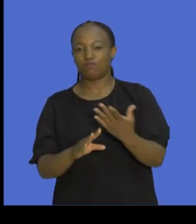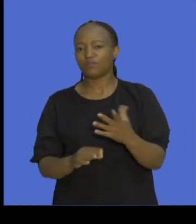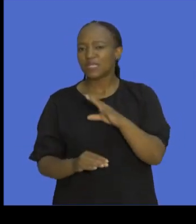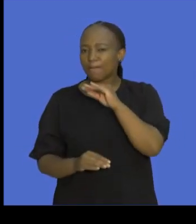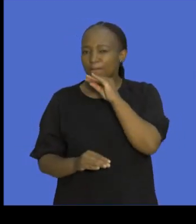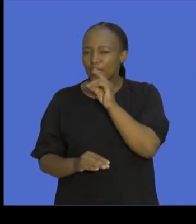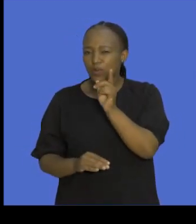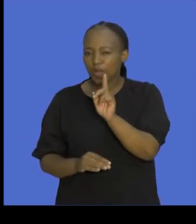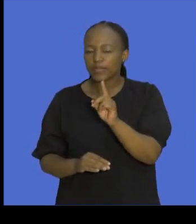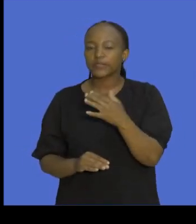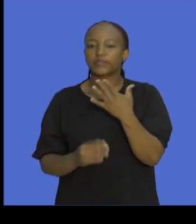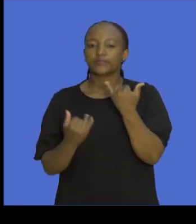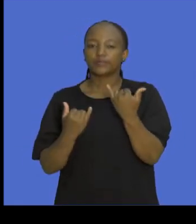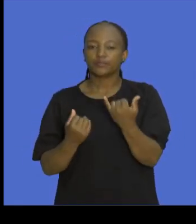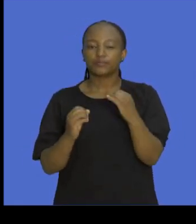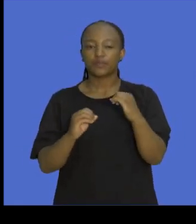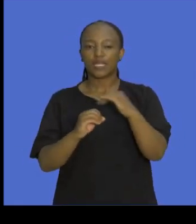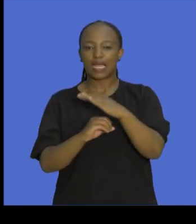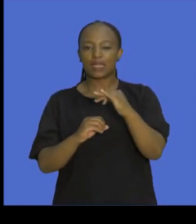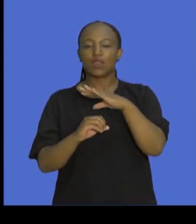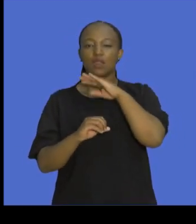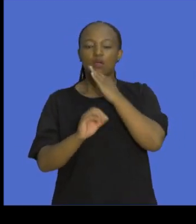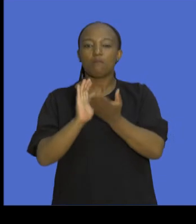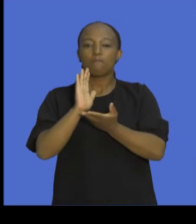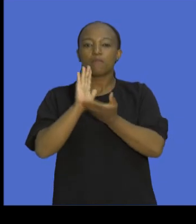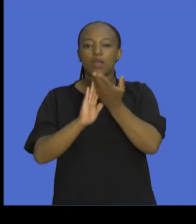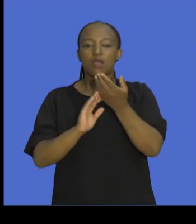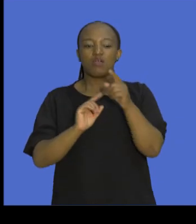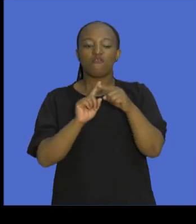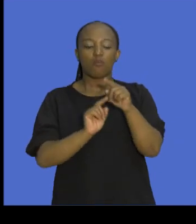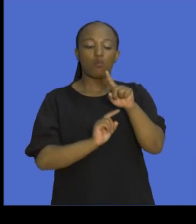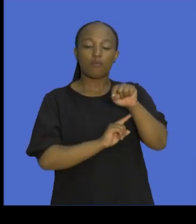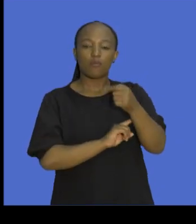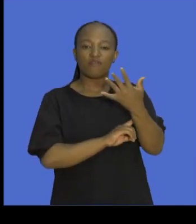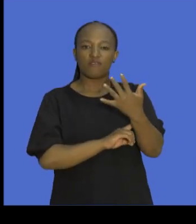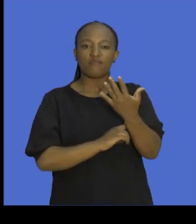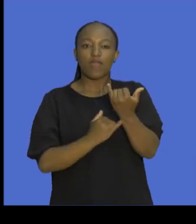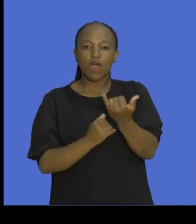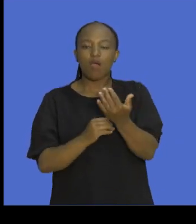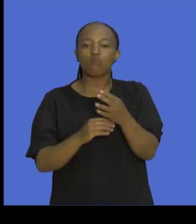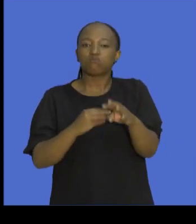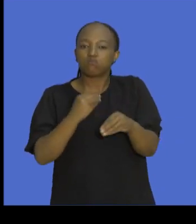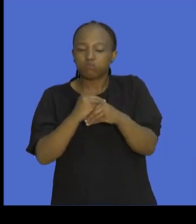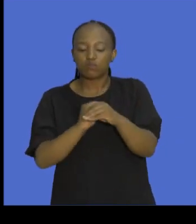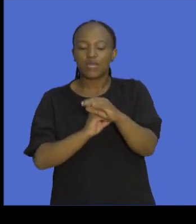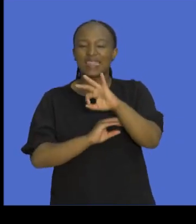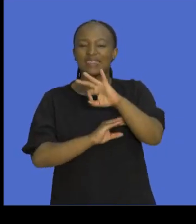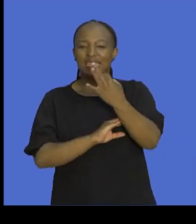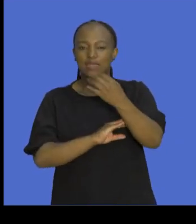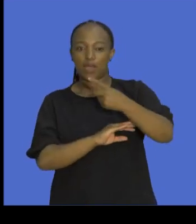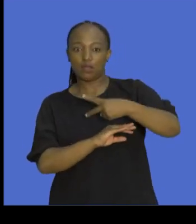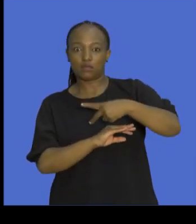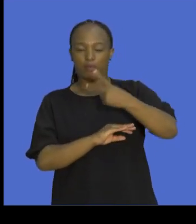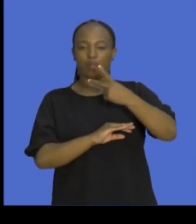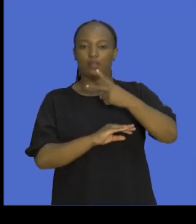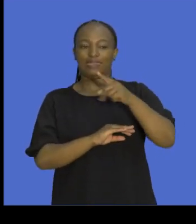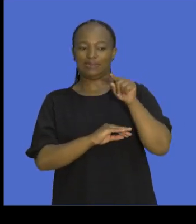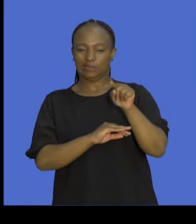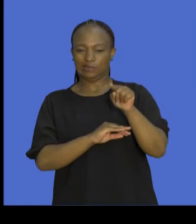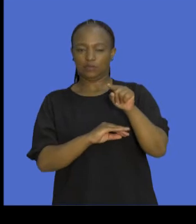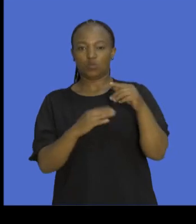charge. But what has that done to the total current? The total current is increased from 1.5 to 3 amperes. So it means